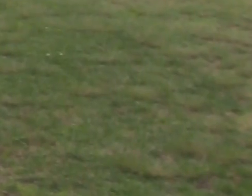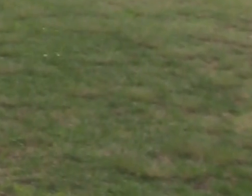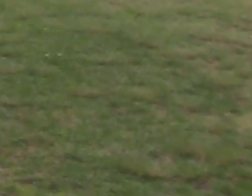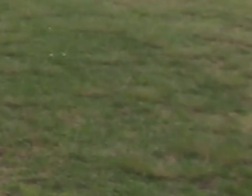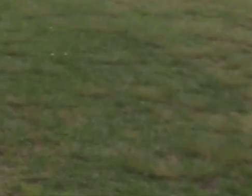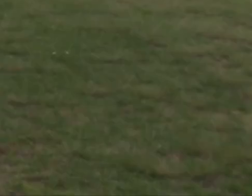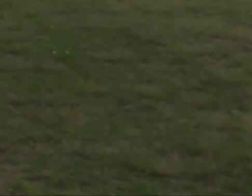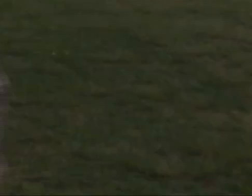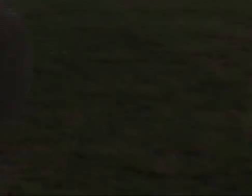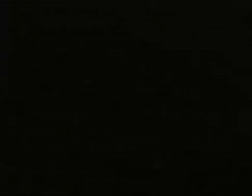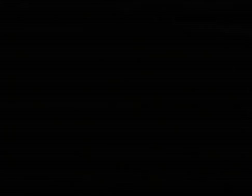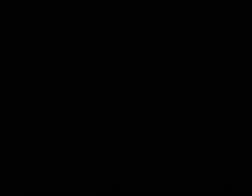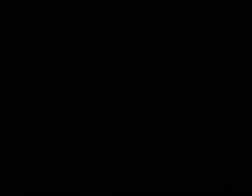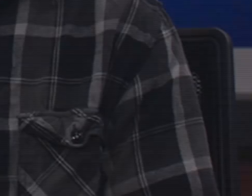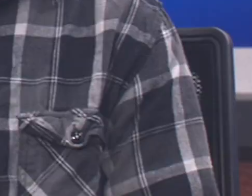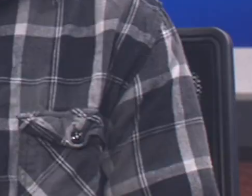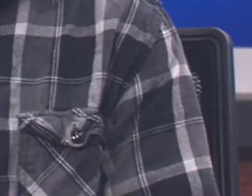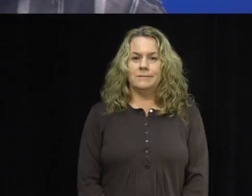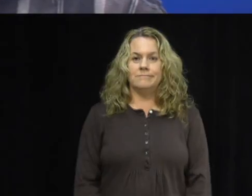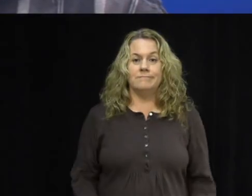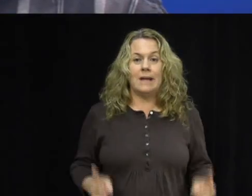News.